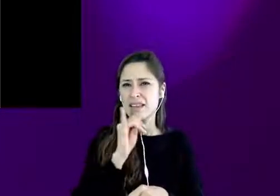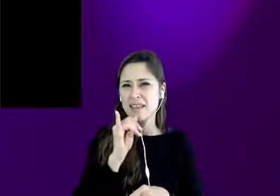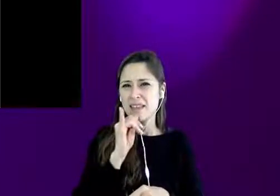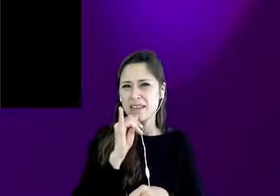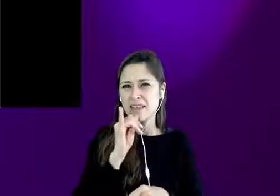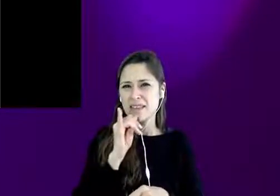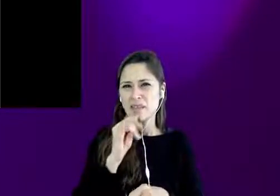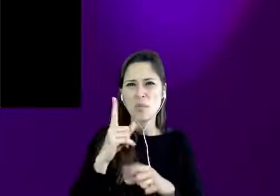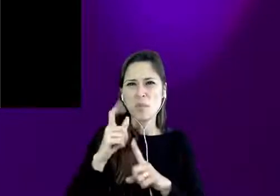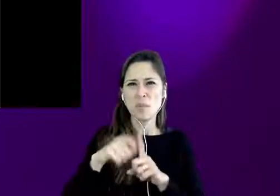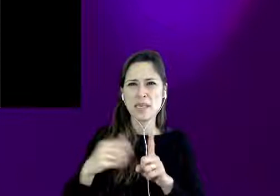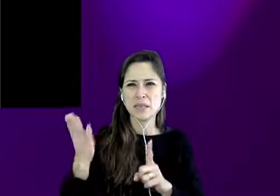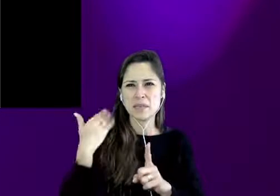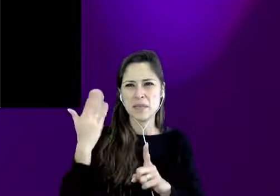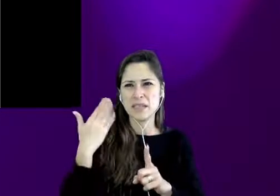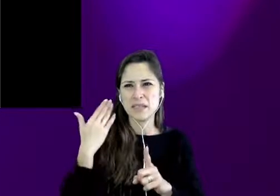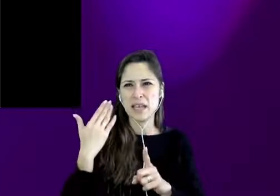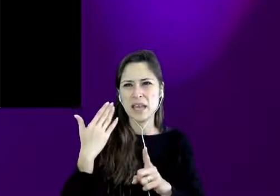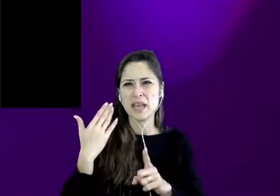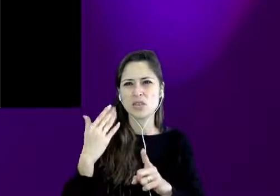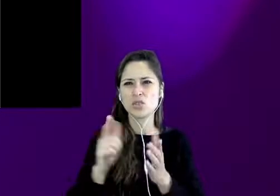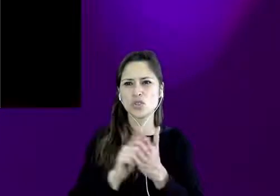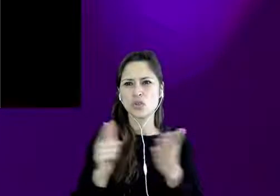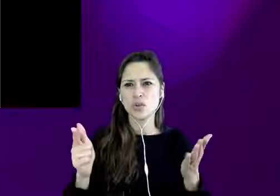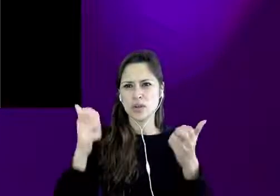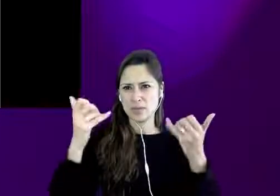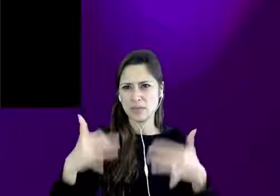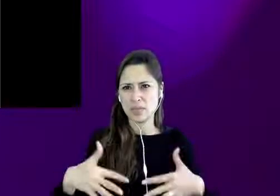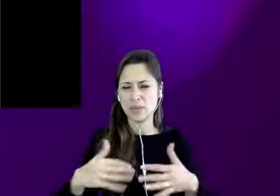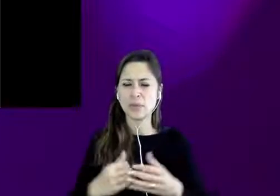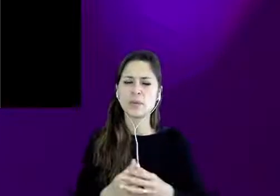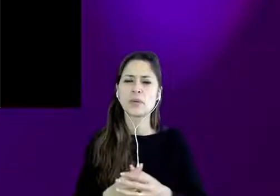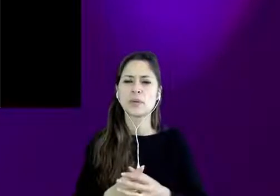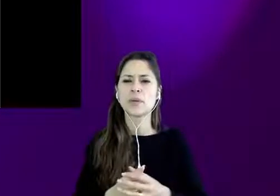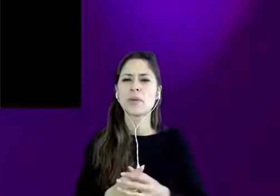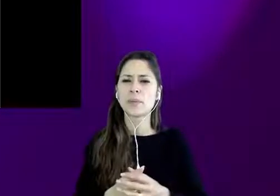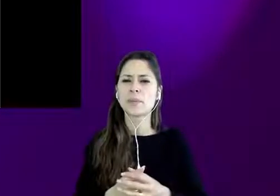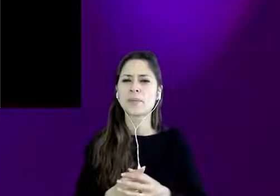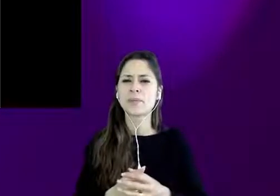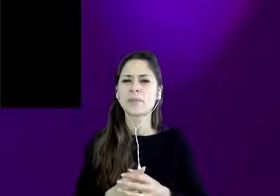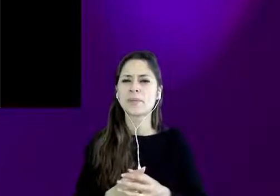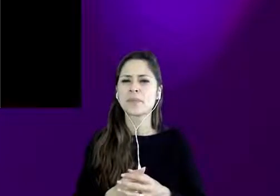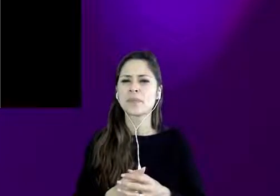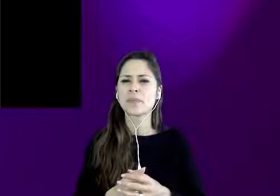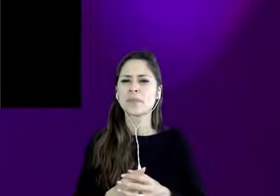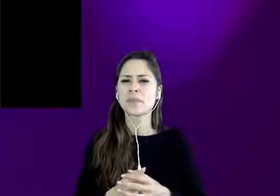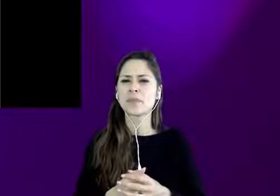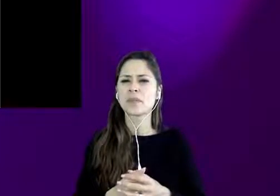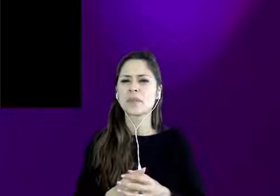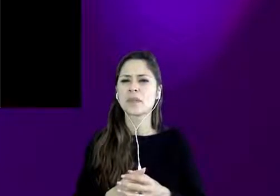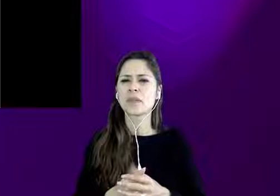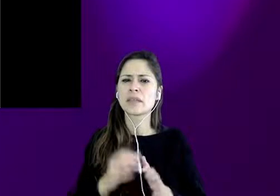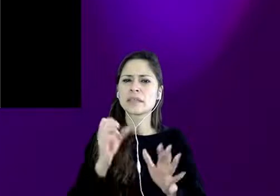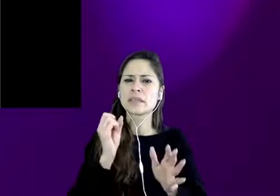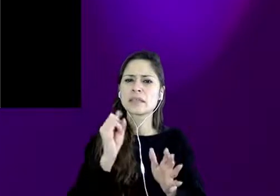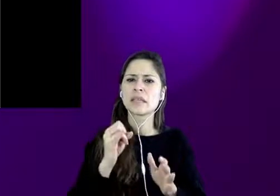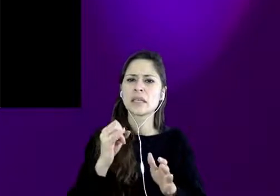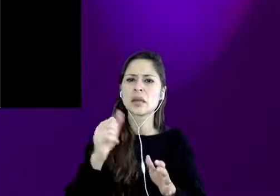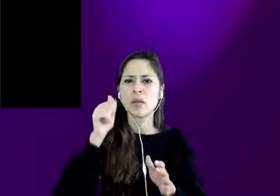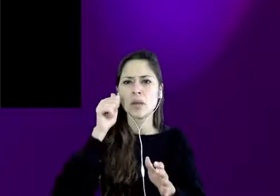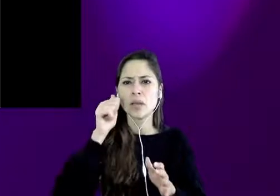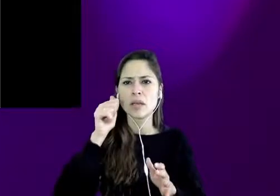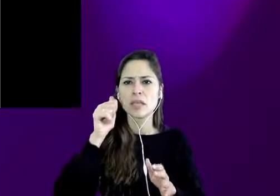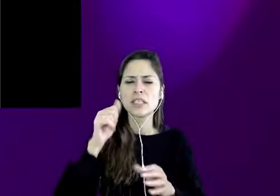44 single, can a behavioral scientist get me a date? So they are having difficulty finding dates, even though they